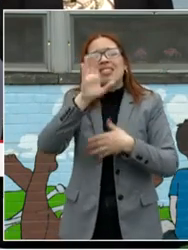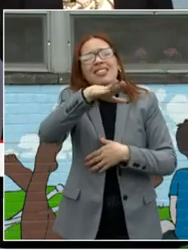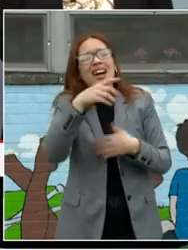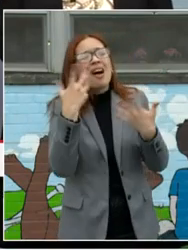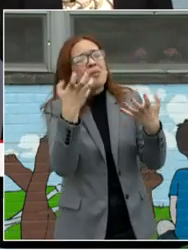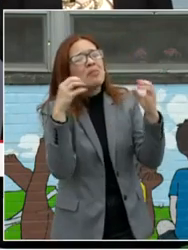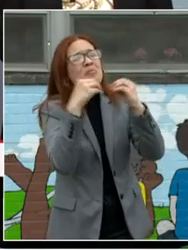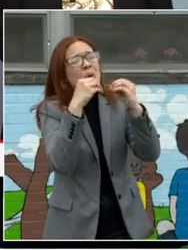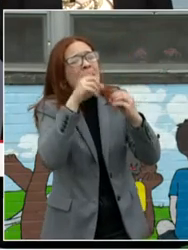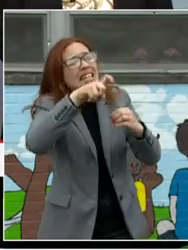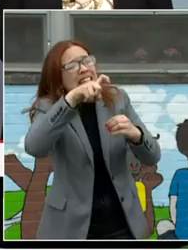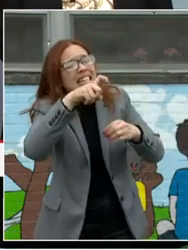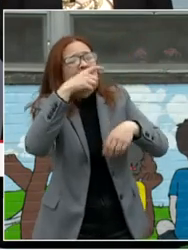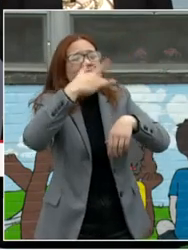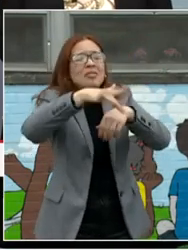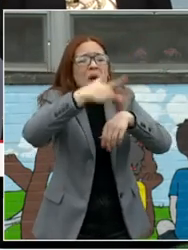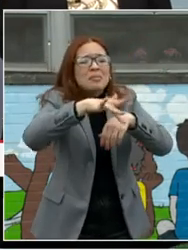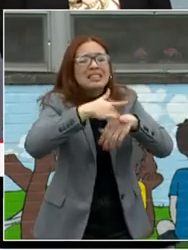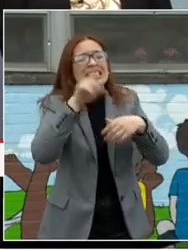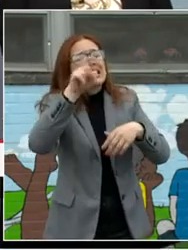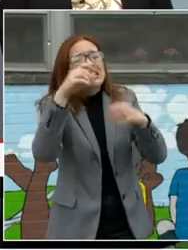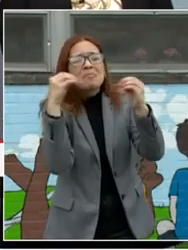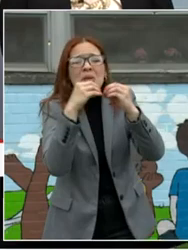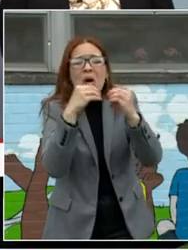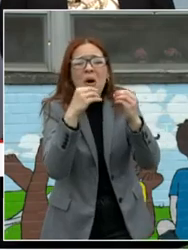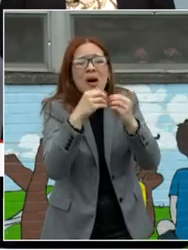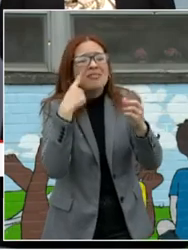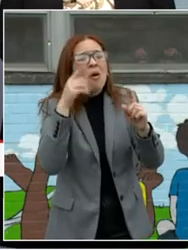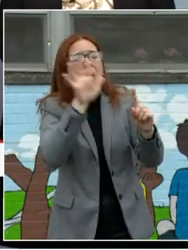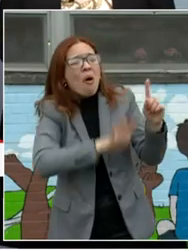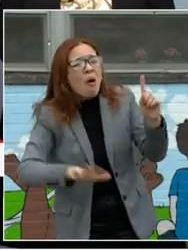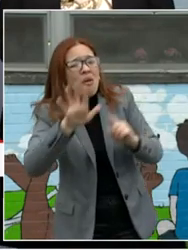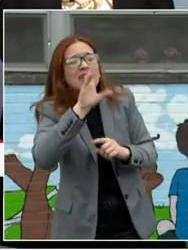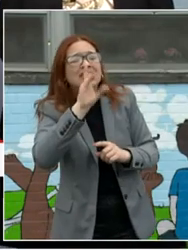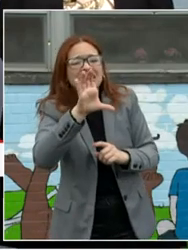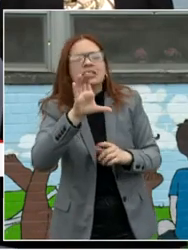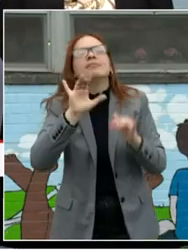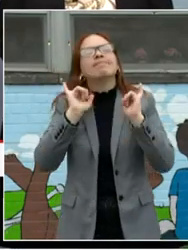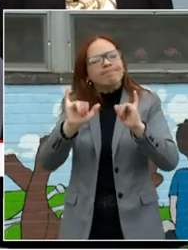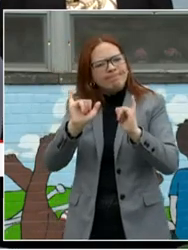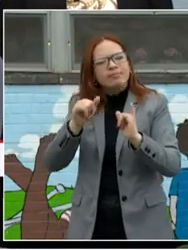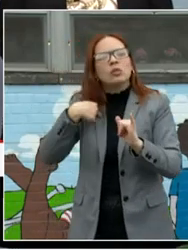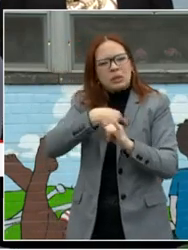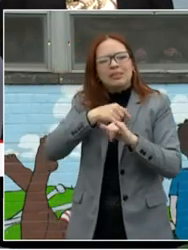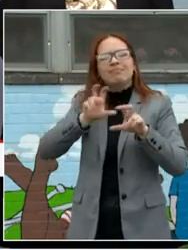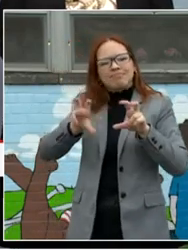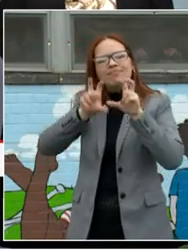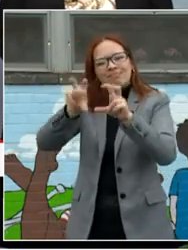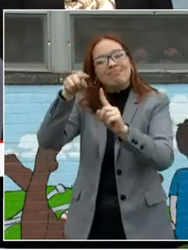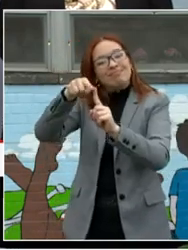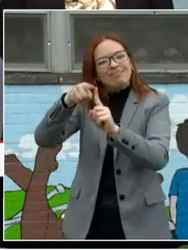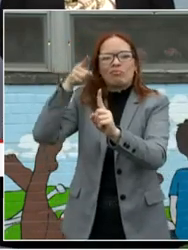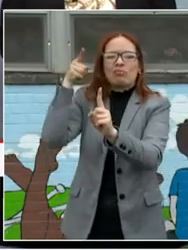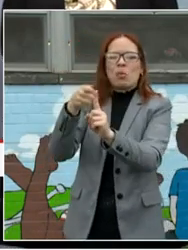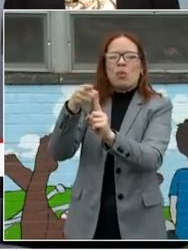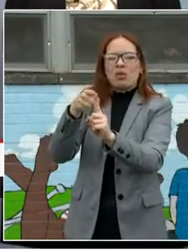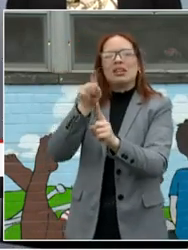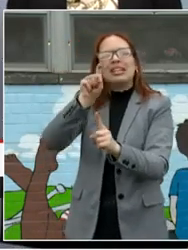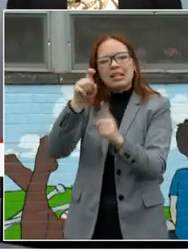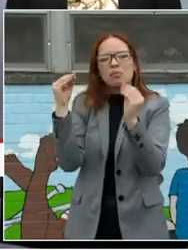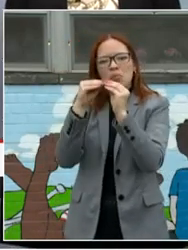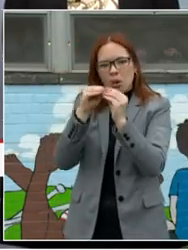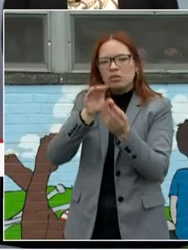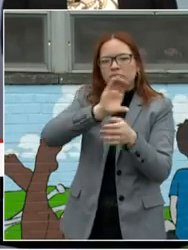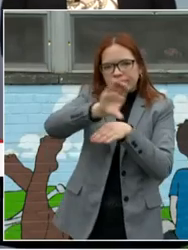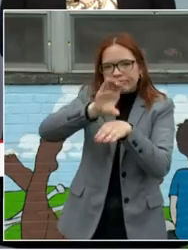more places. So a lot of our investments are aimed at doing that. And I always mention, and I should mention it's